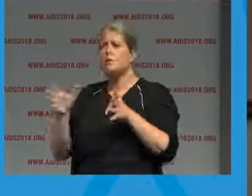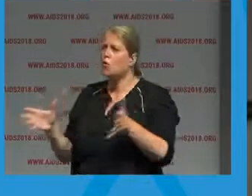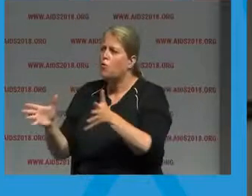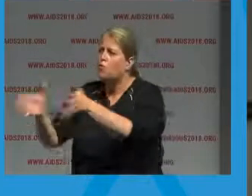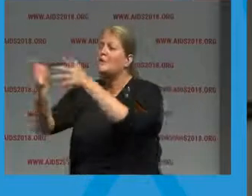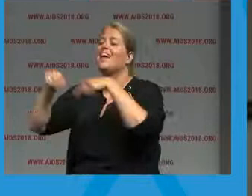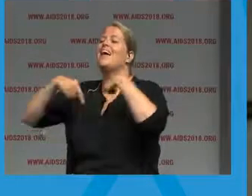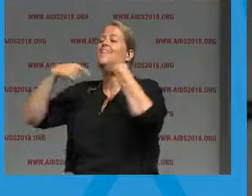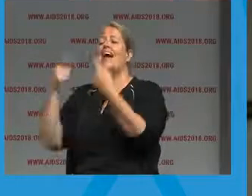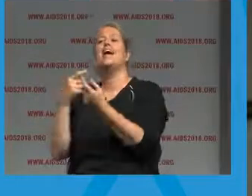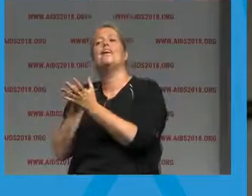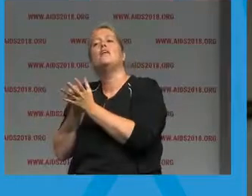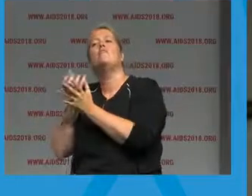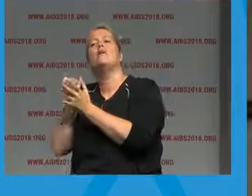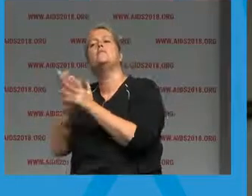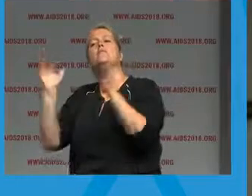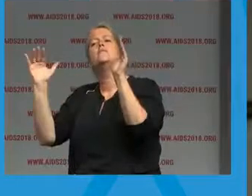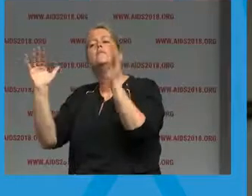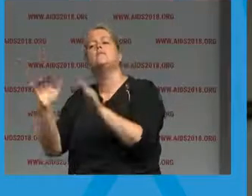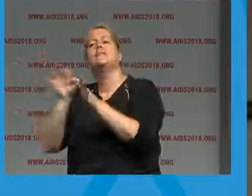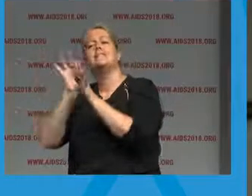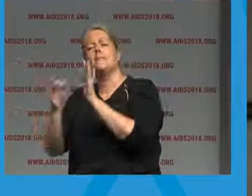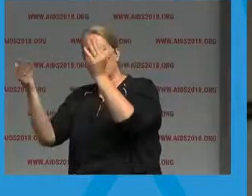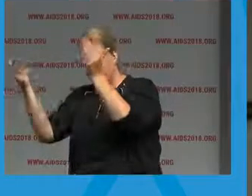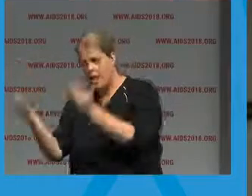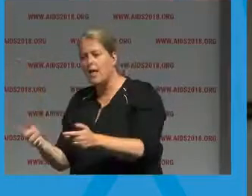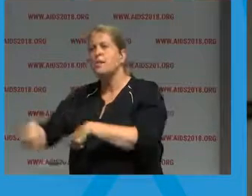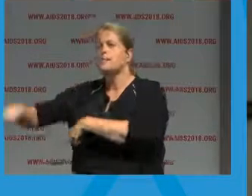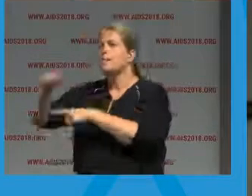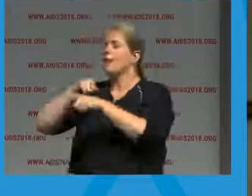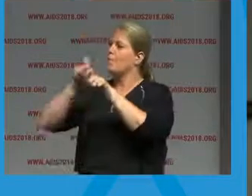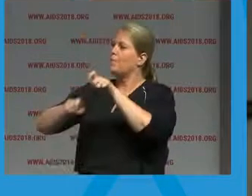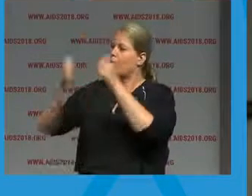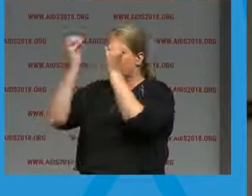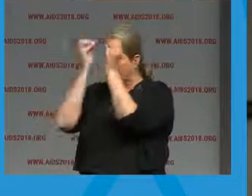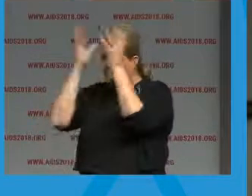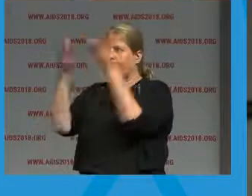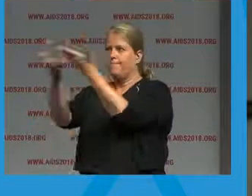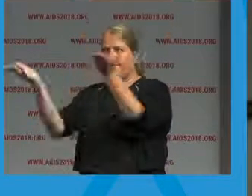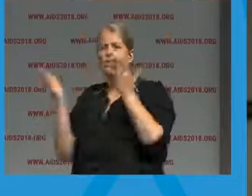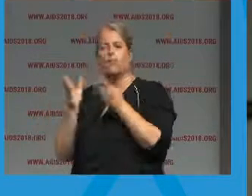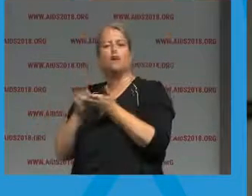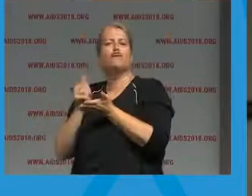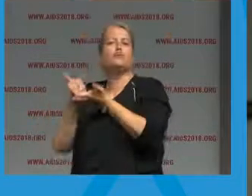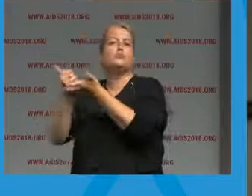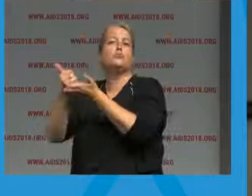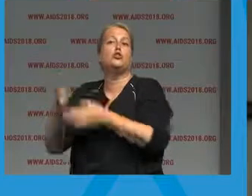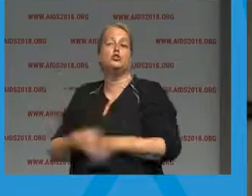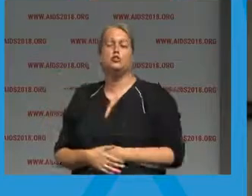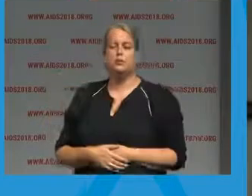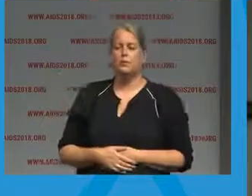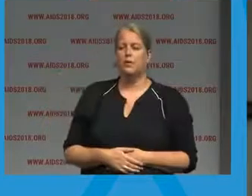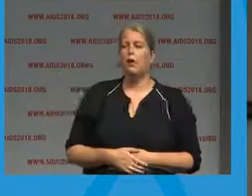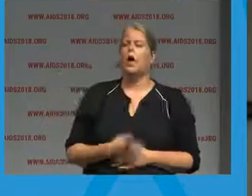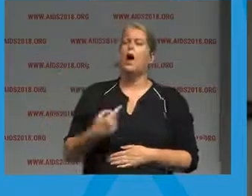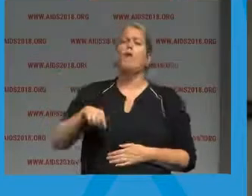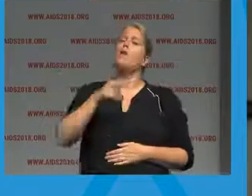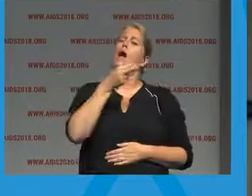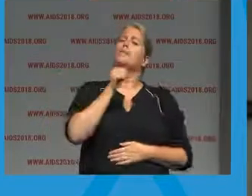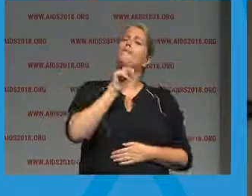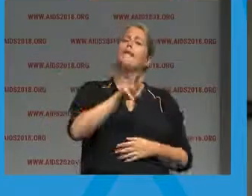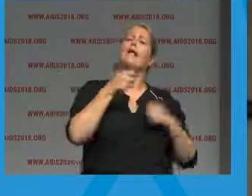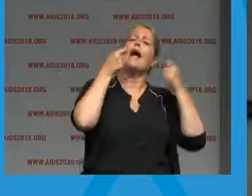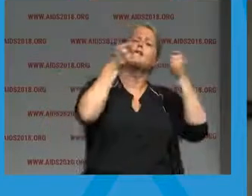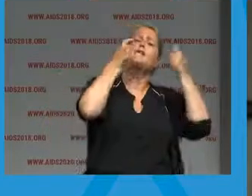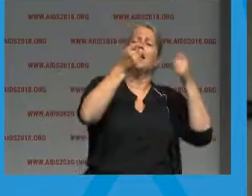TB information and, you know, have treatment literacy. I started my work as an HIV activist, and it was easy for me to stand up and talk about